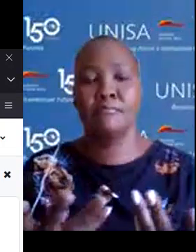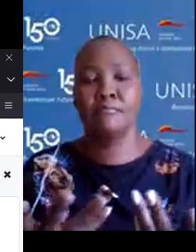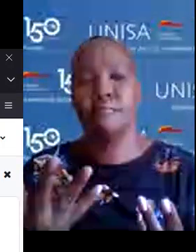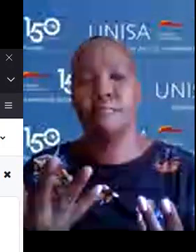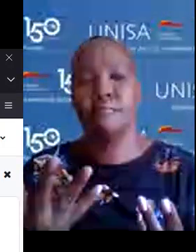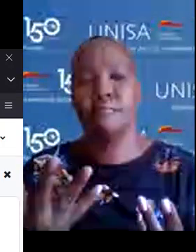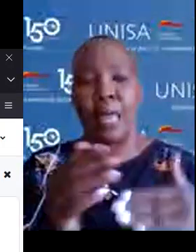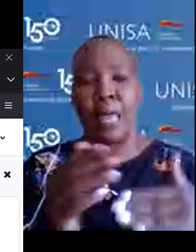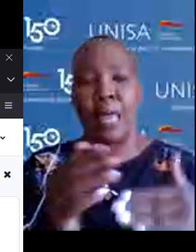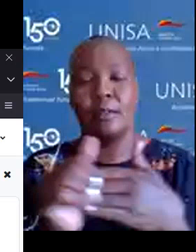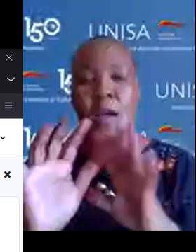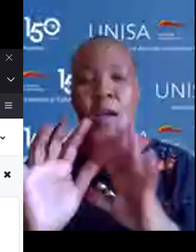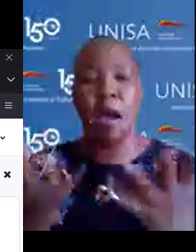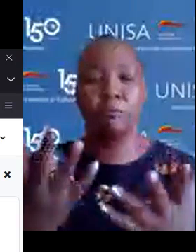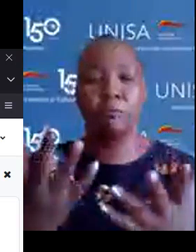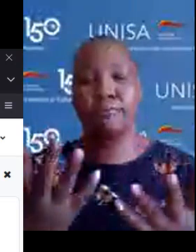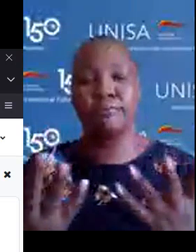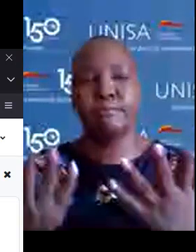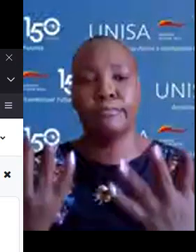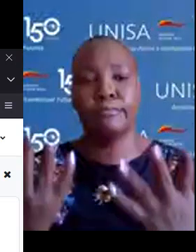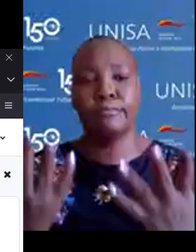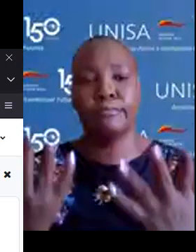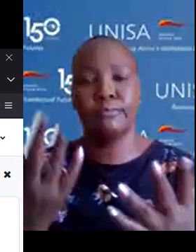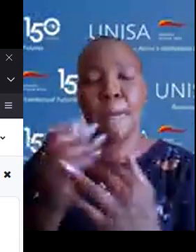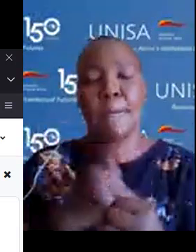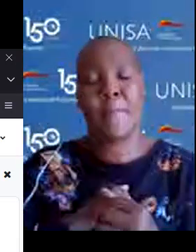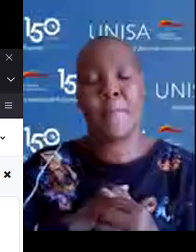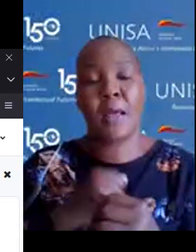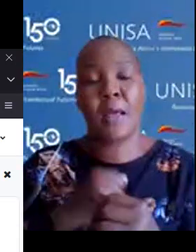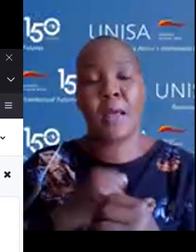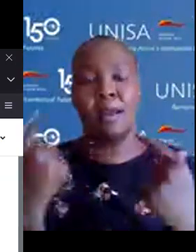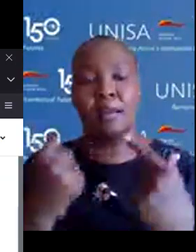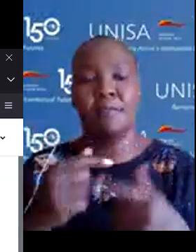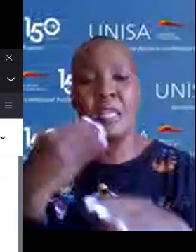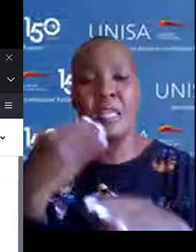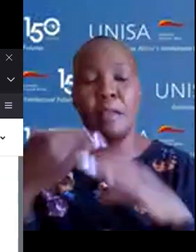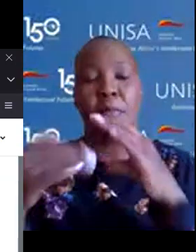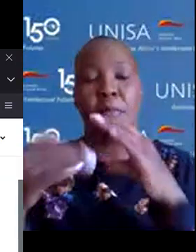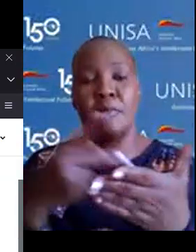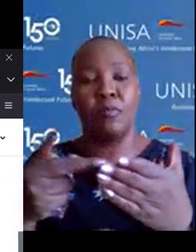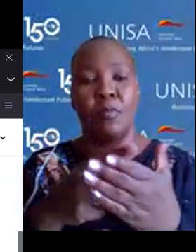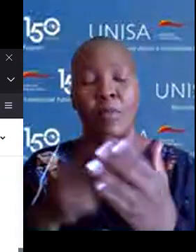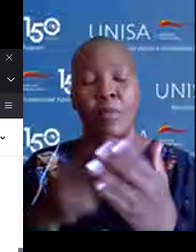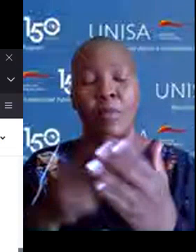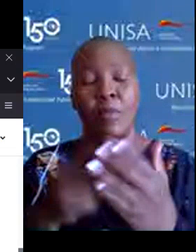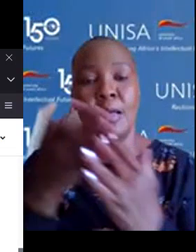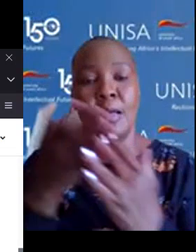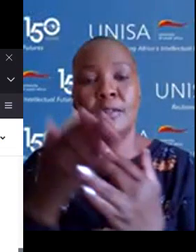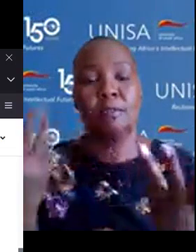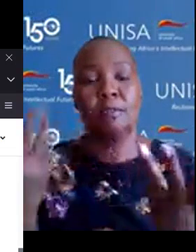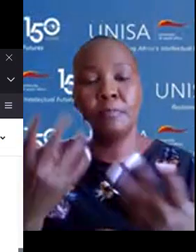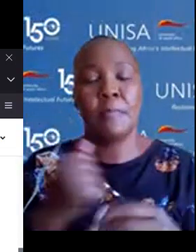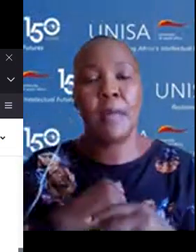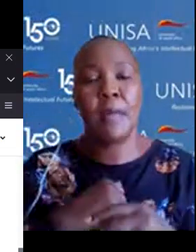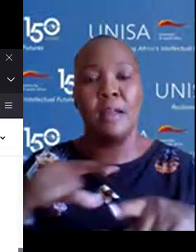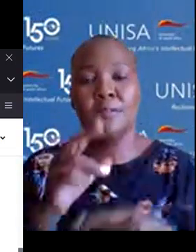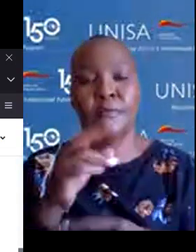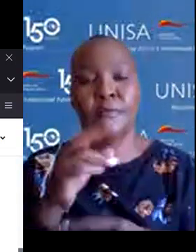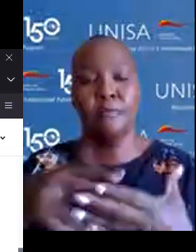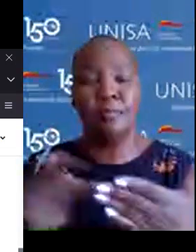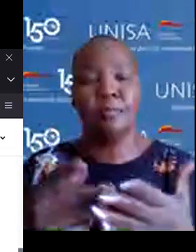guidance on how to access your MyLife email account, we do have this access your UNISA MyLife email account. We will, when we do